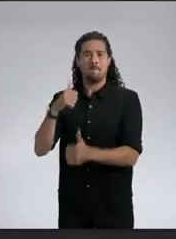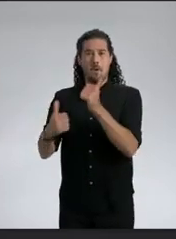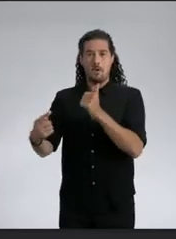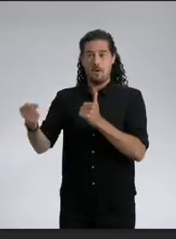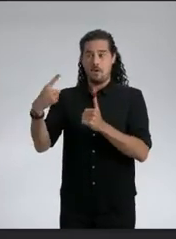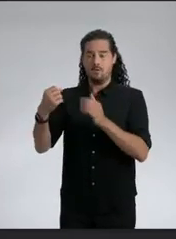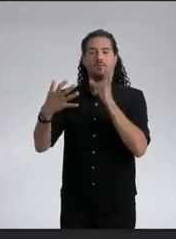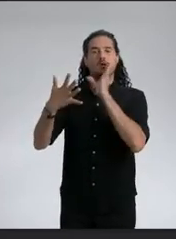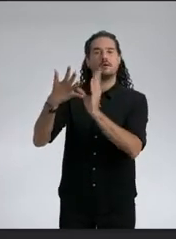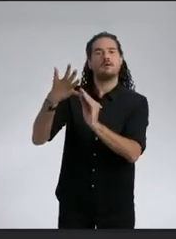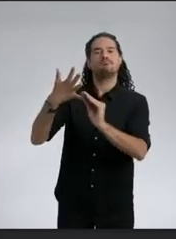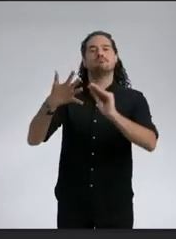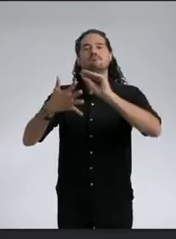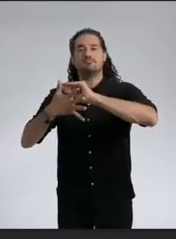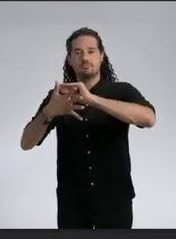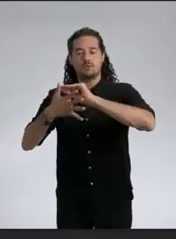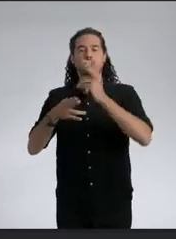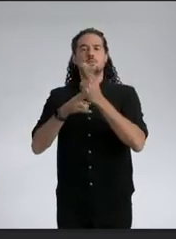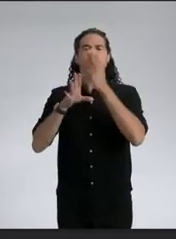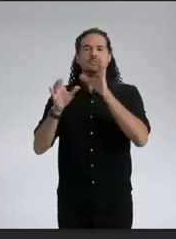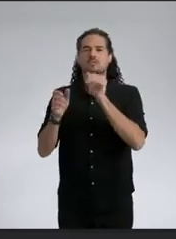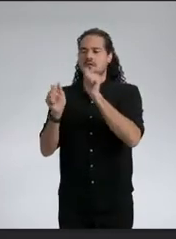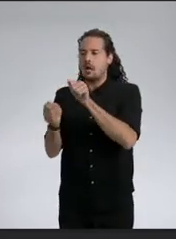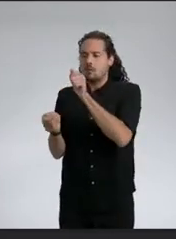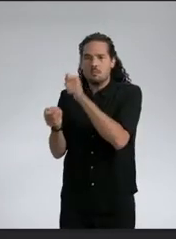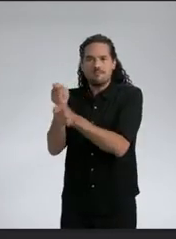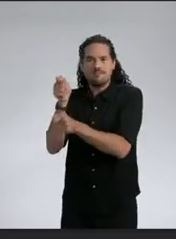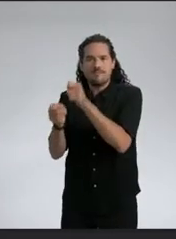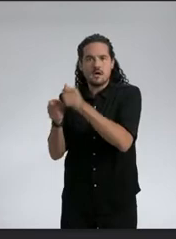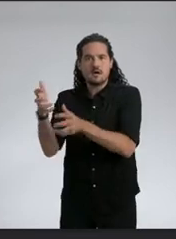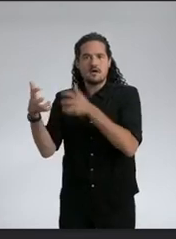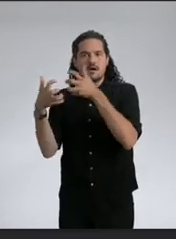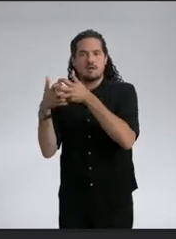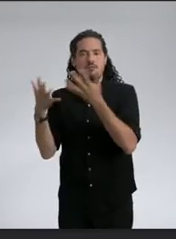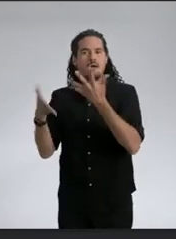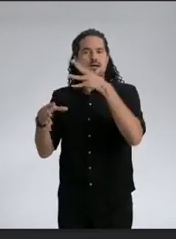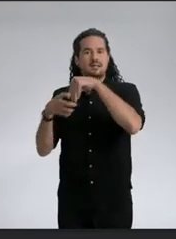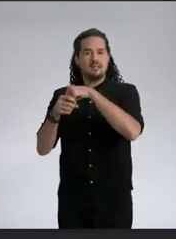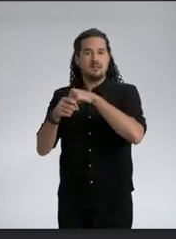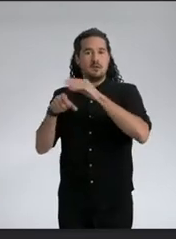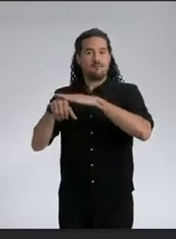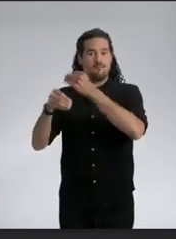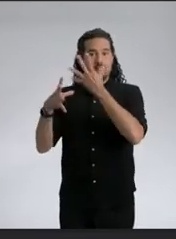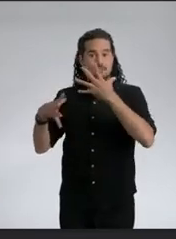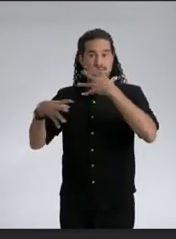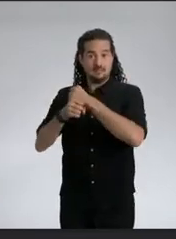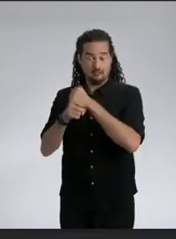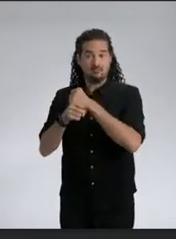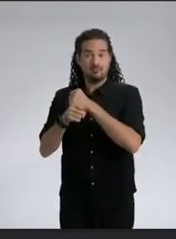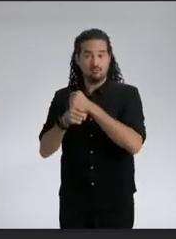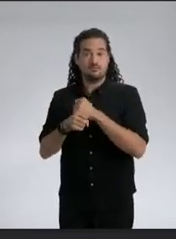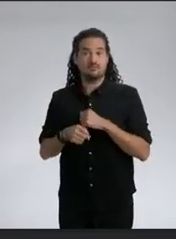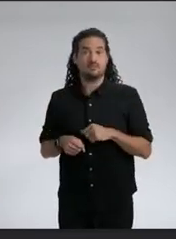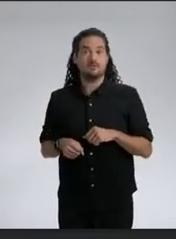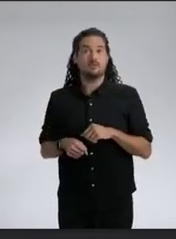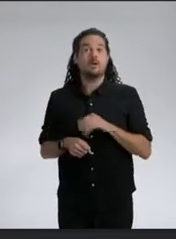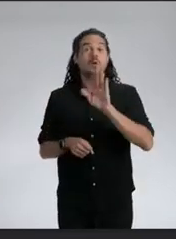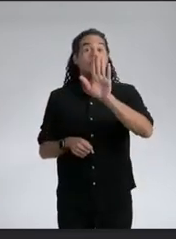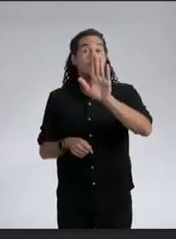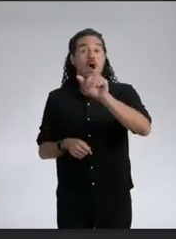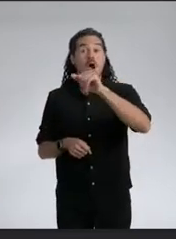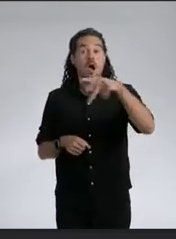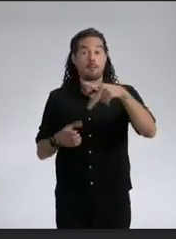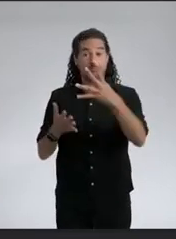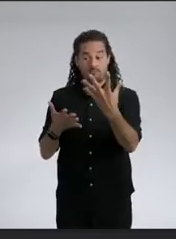Users can then customize which apps go in the summary along with the times they'll receive them. If your app is placed in the scheduled summary,